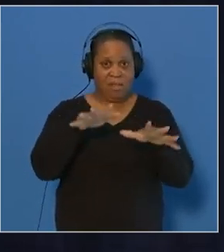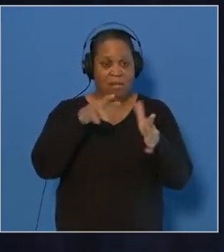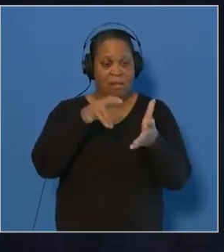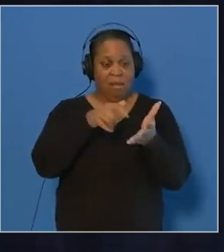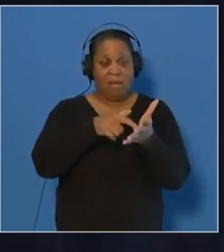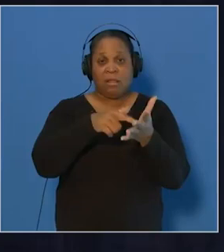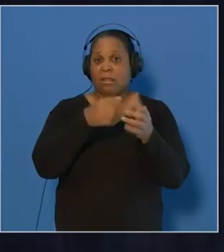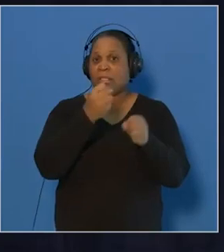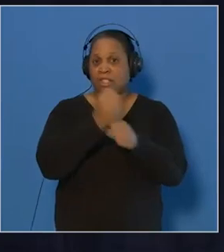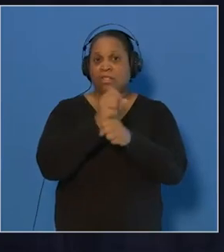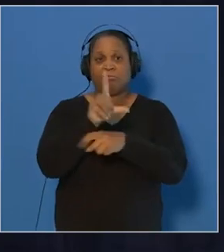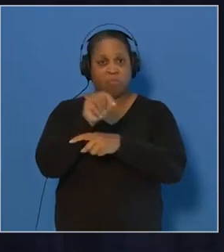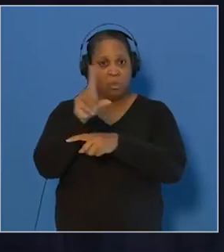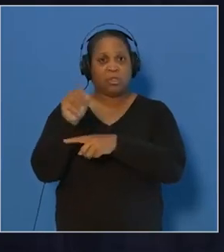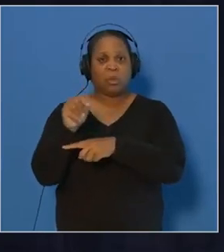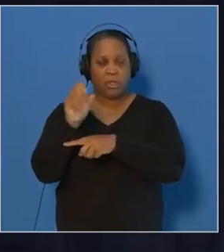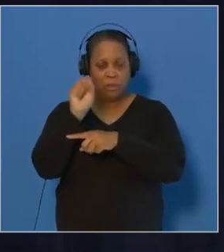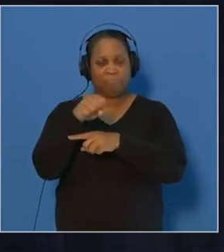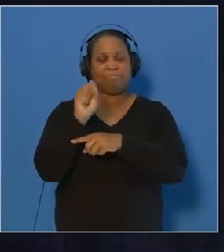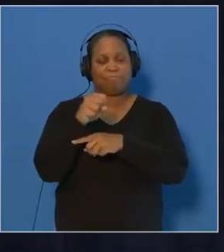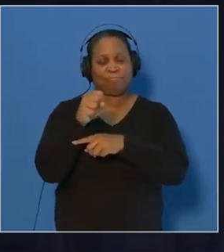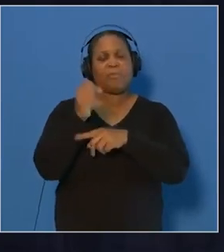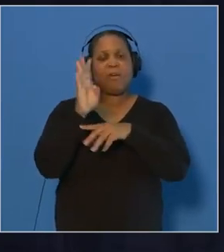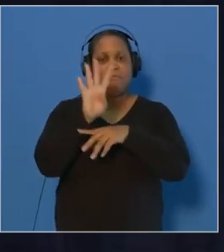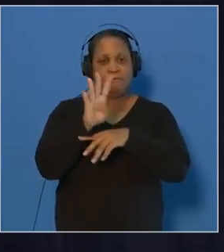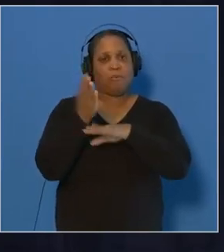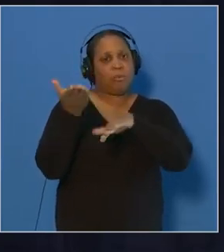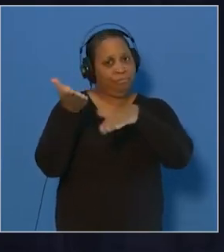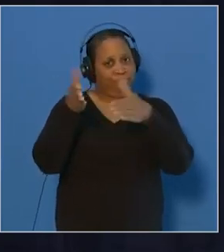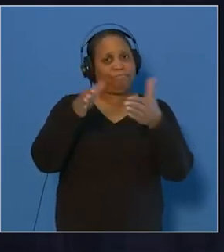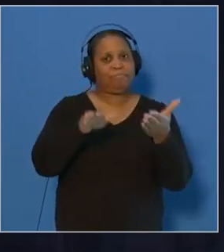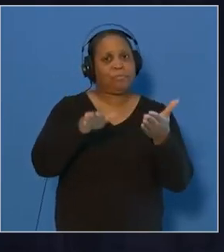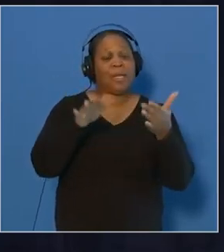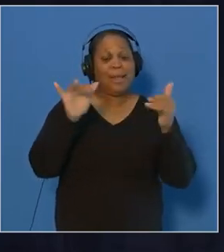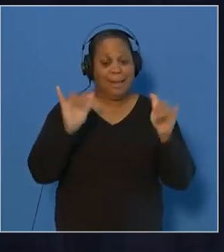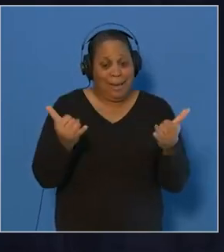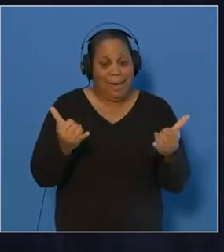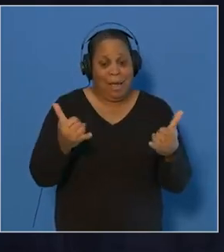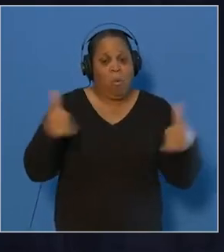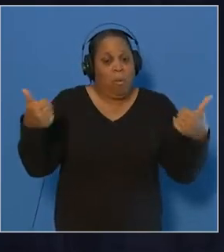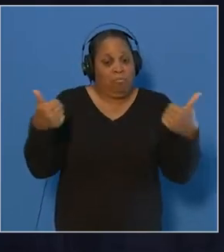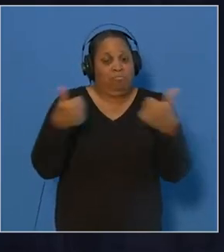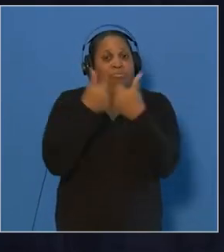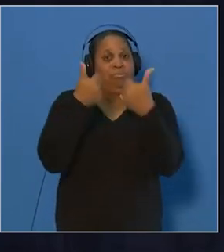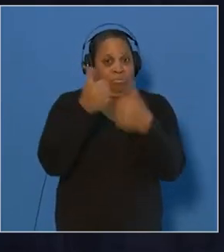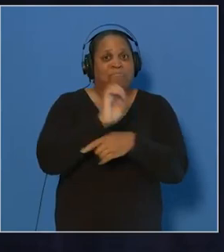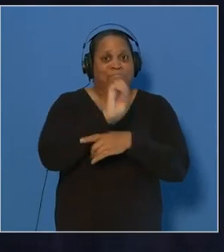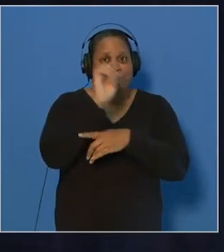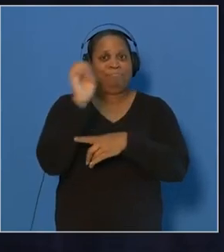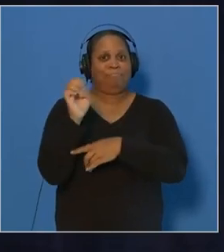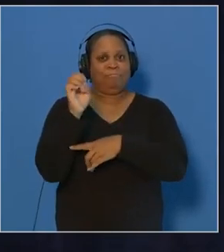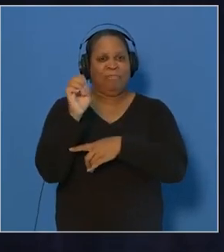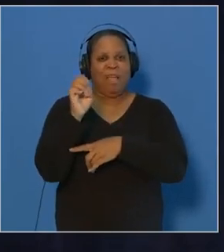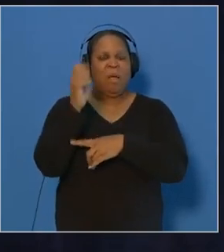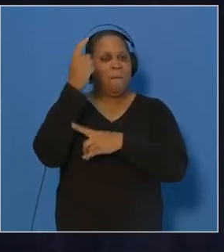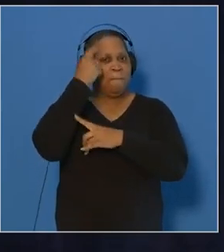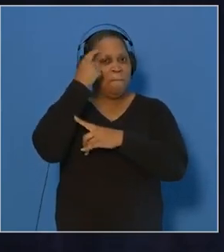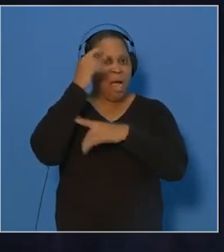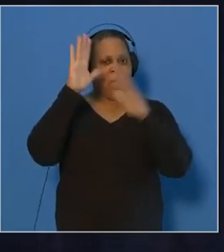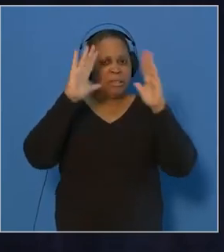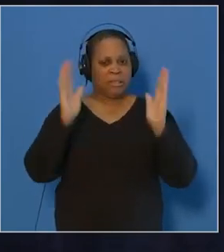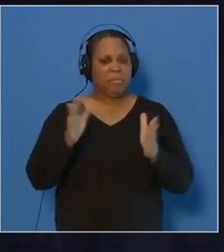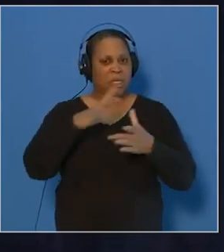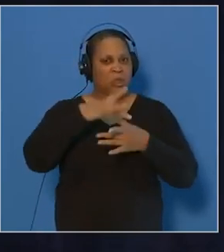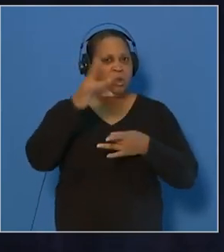have. This Easter, we are being tested. Our minds, bodies, and souls